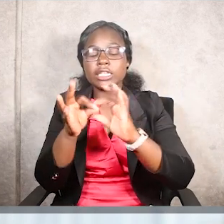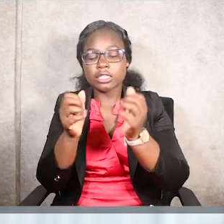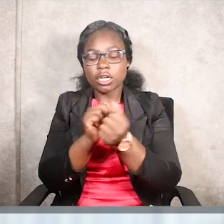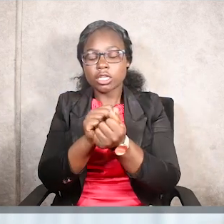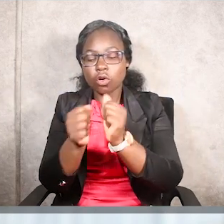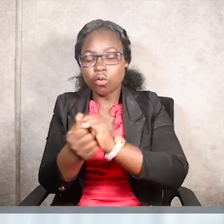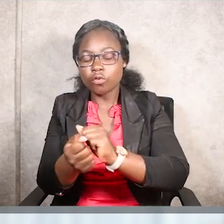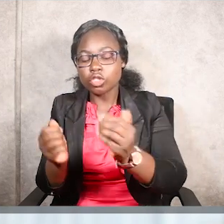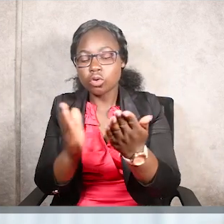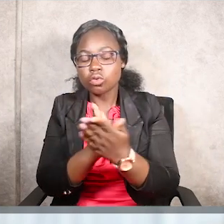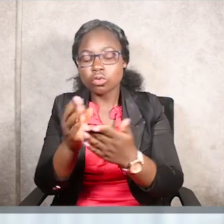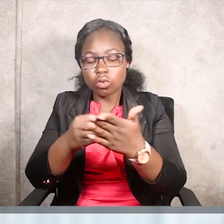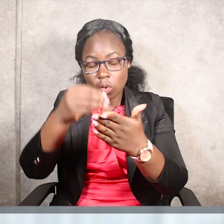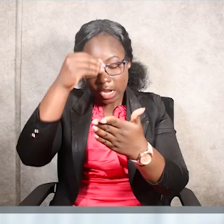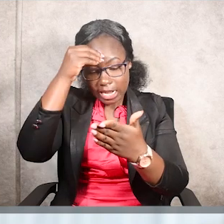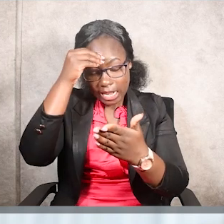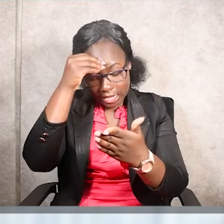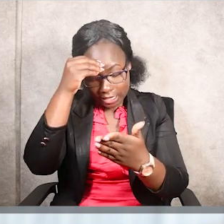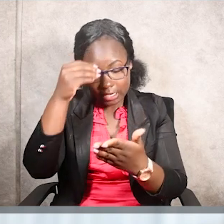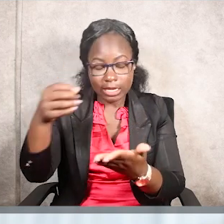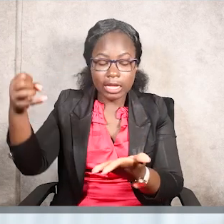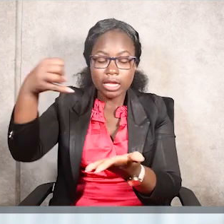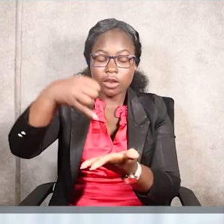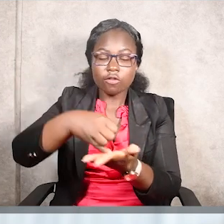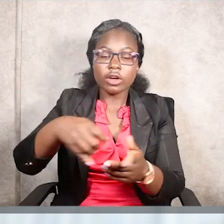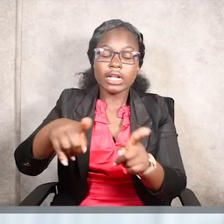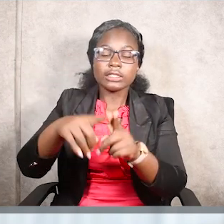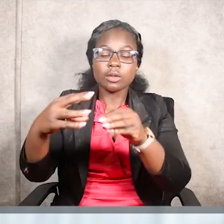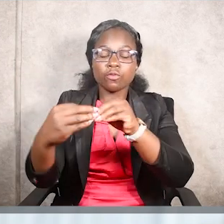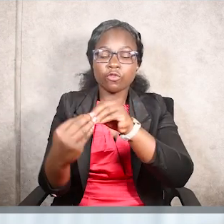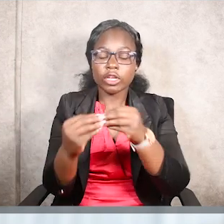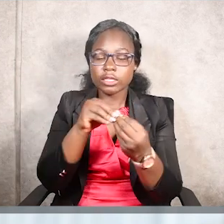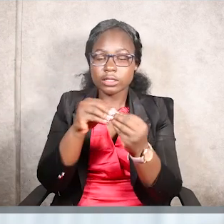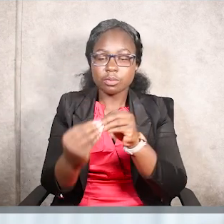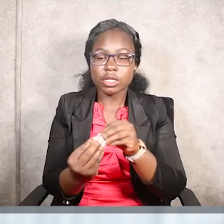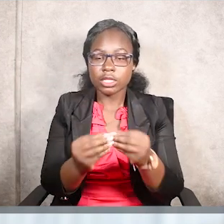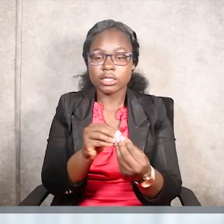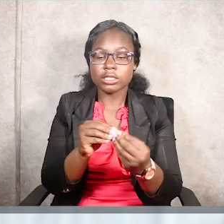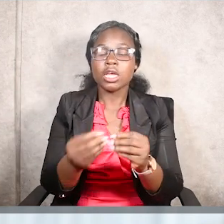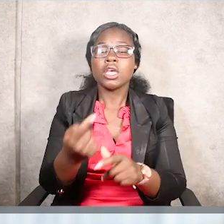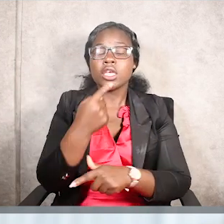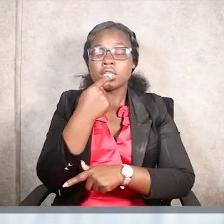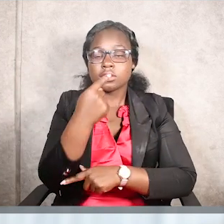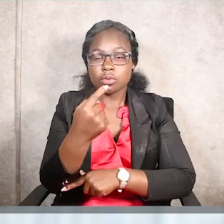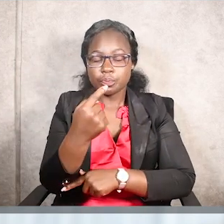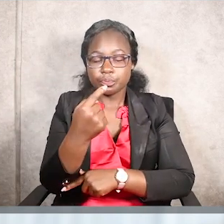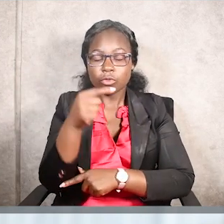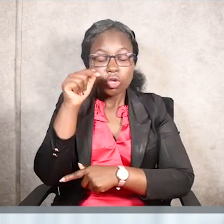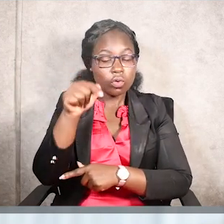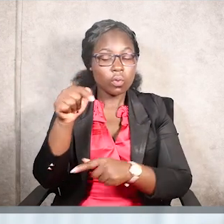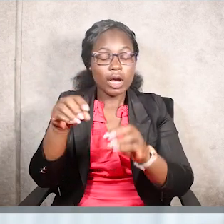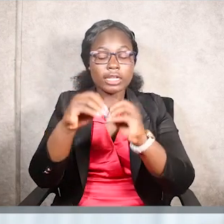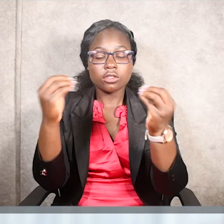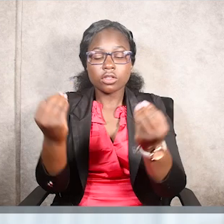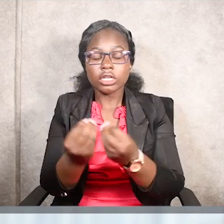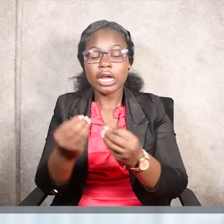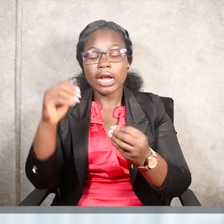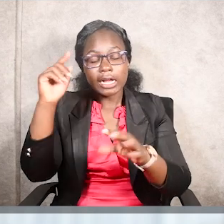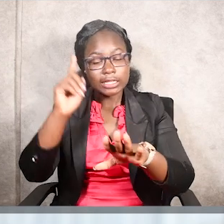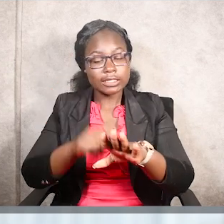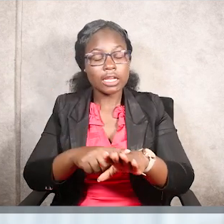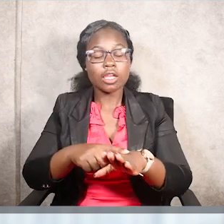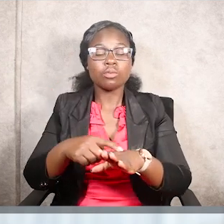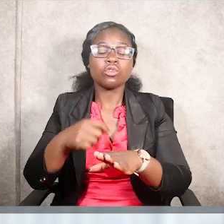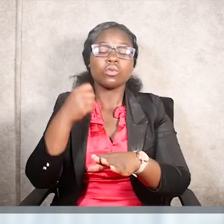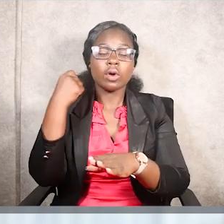continuous learning, innovation, and flexibility. So, as an organization, once you've undertaken